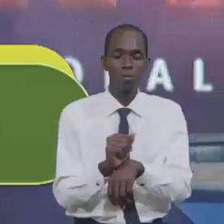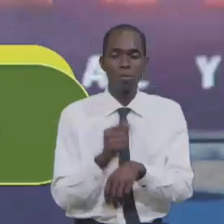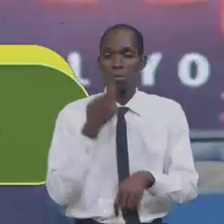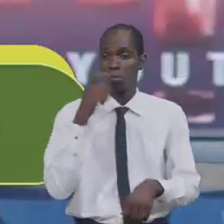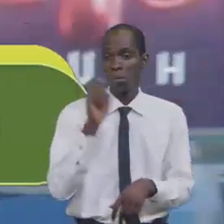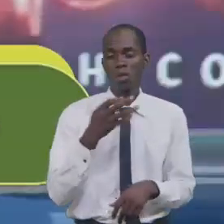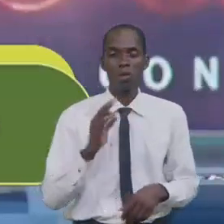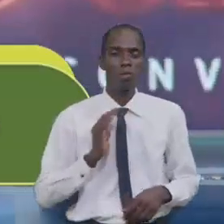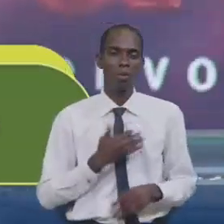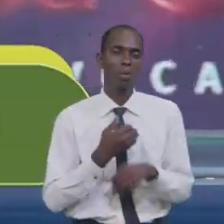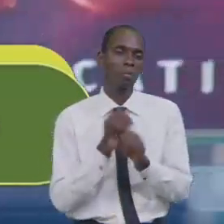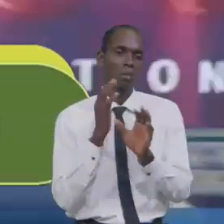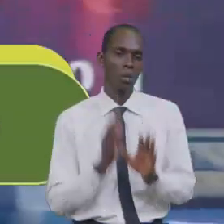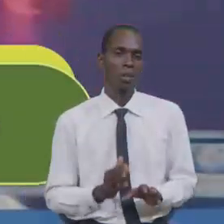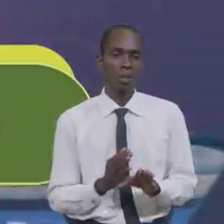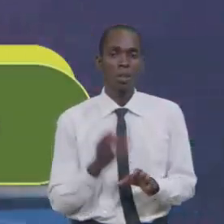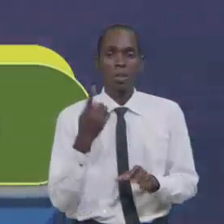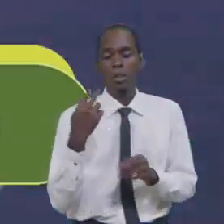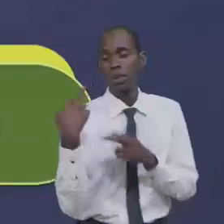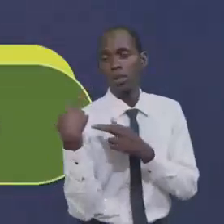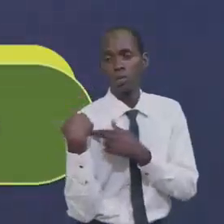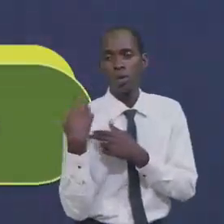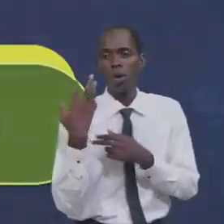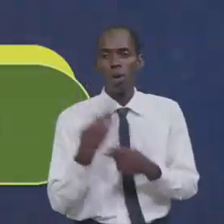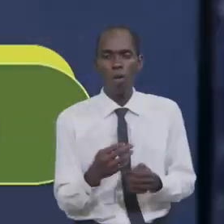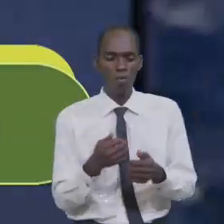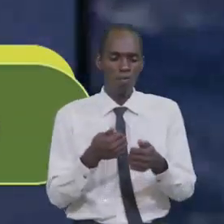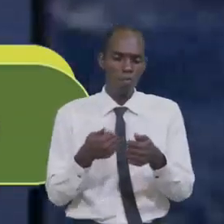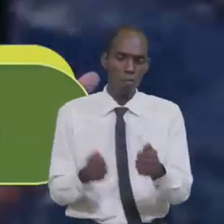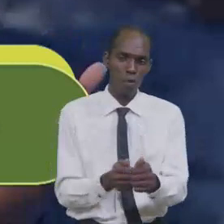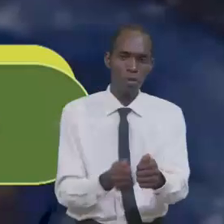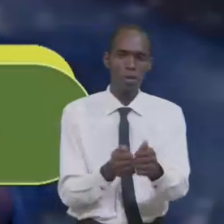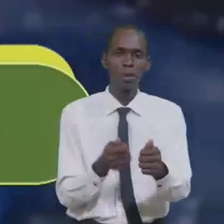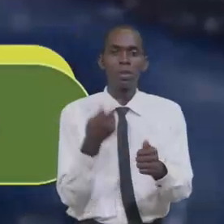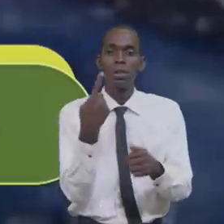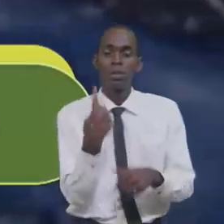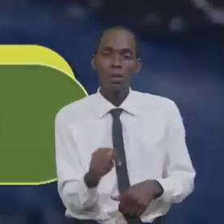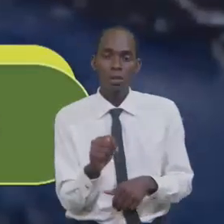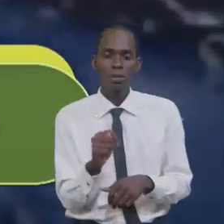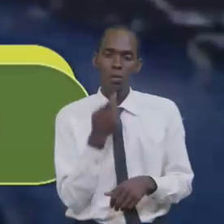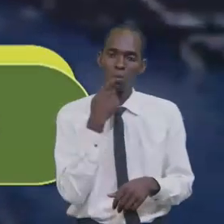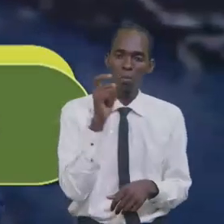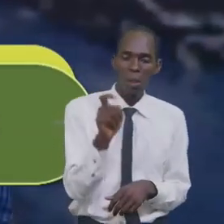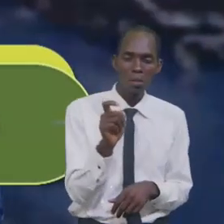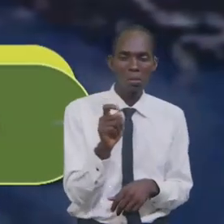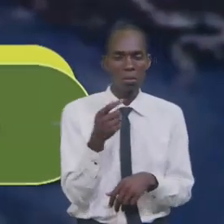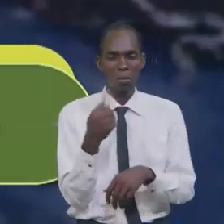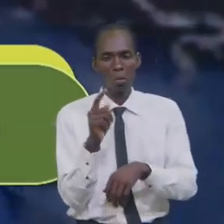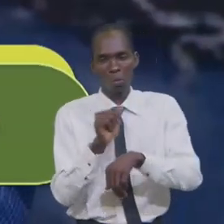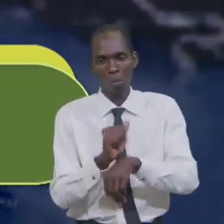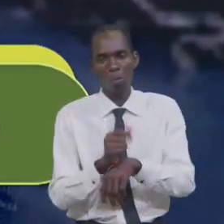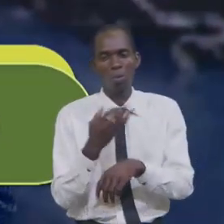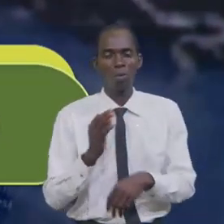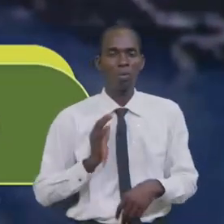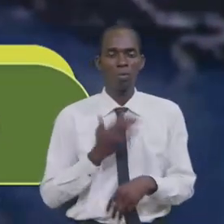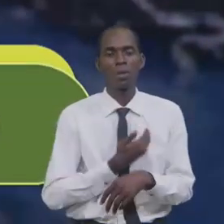The responsibility of pursuing the mandate of our Maker.